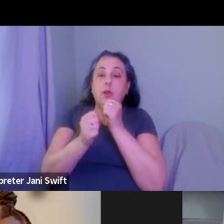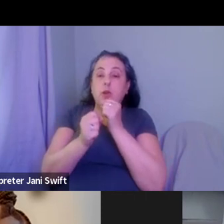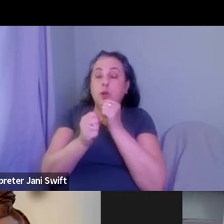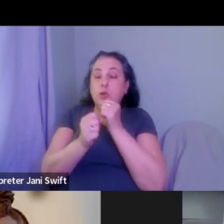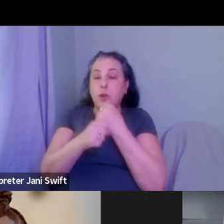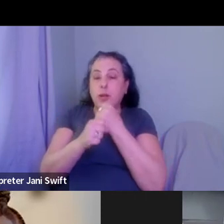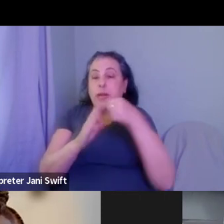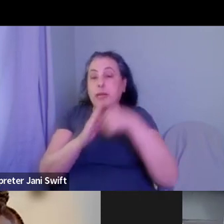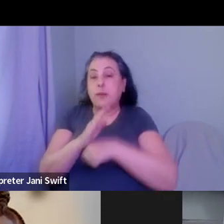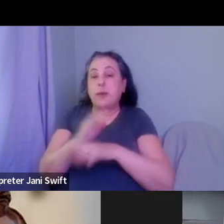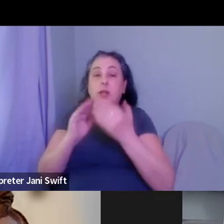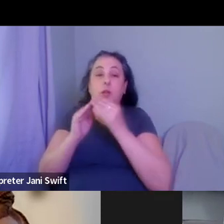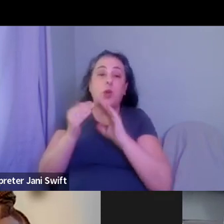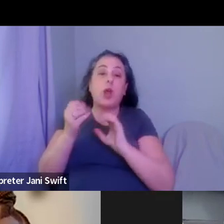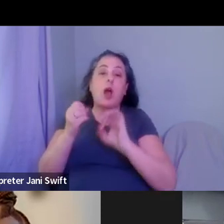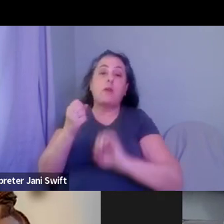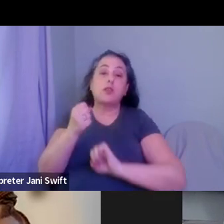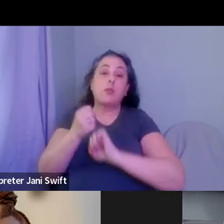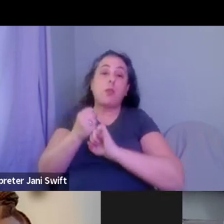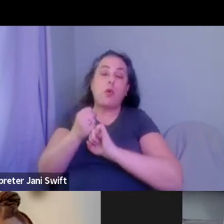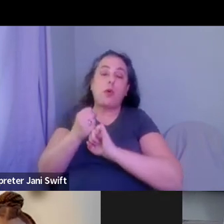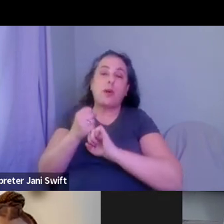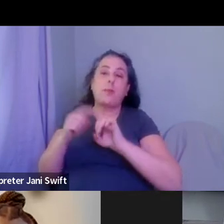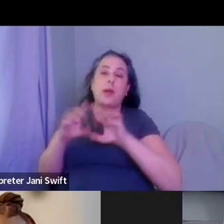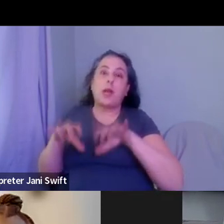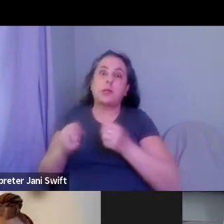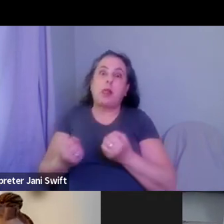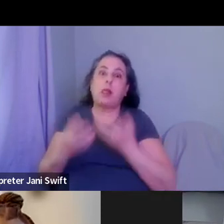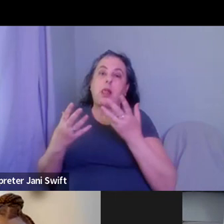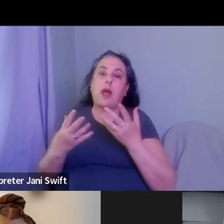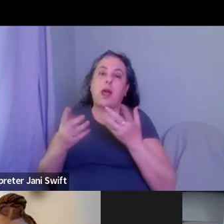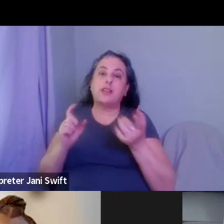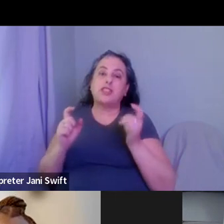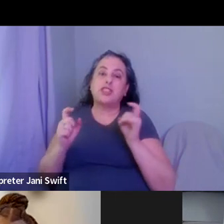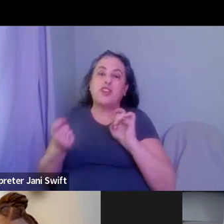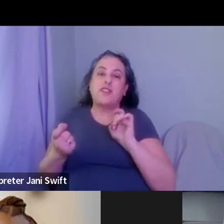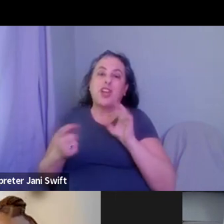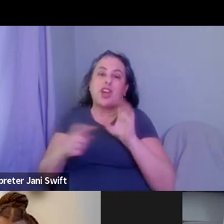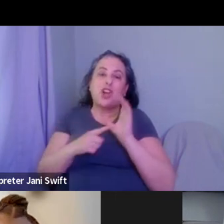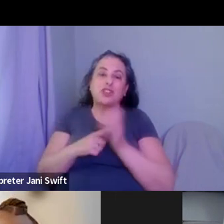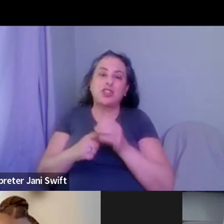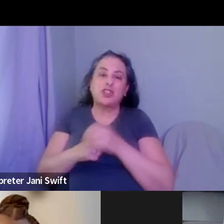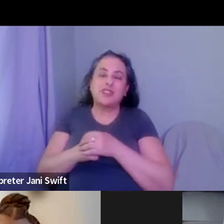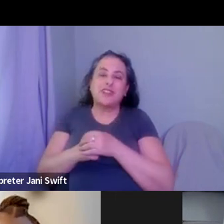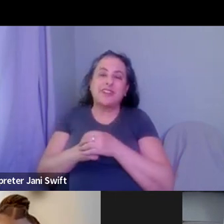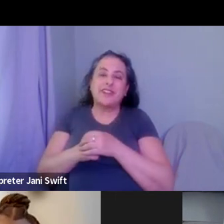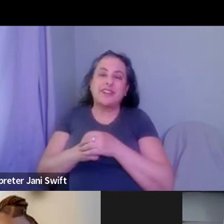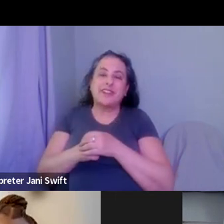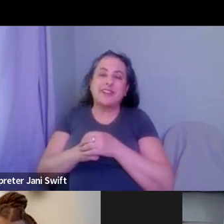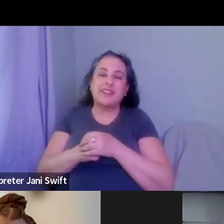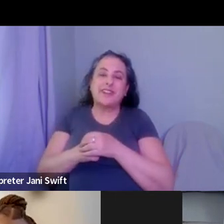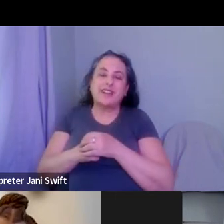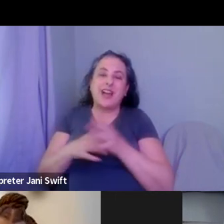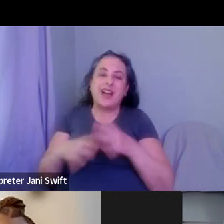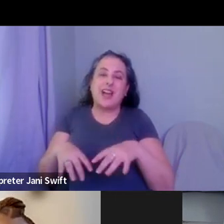community of support. But I'll say that it takes a lot to shift this culture. And I mean, it just